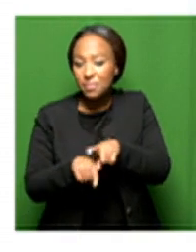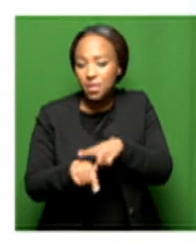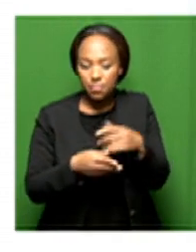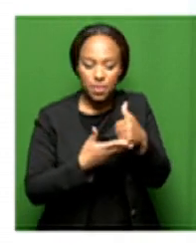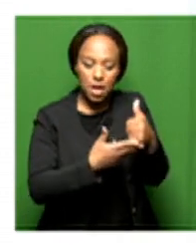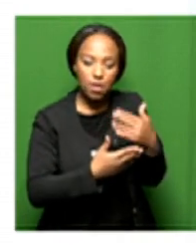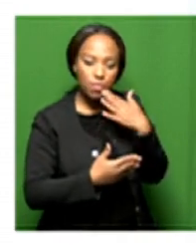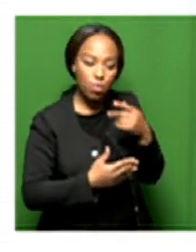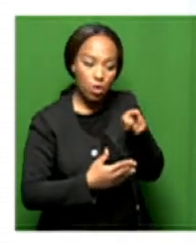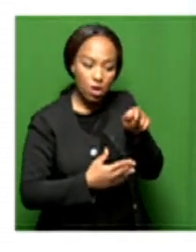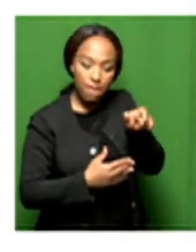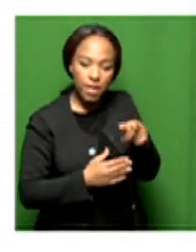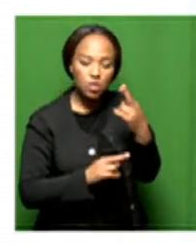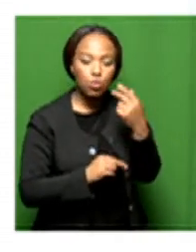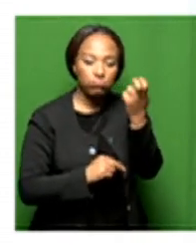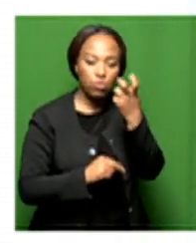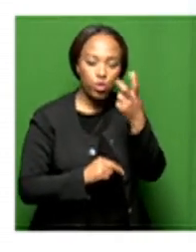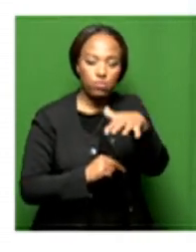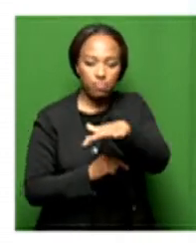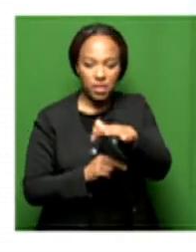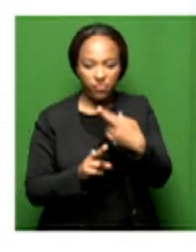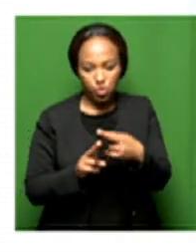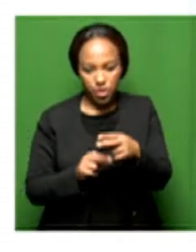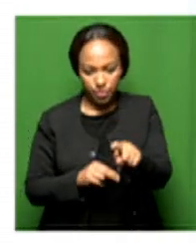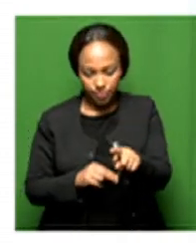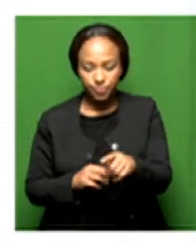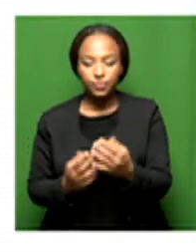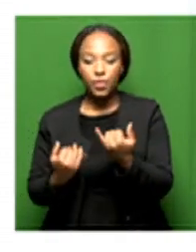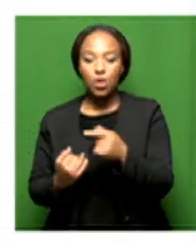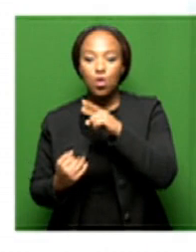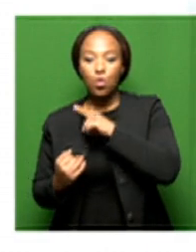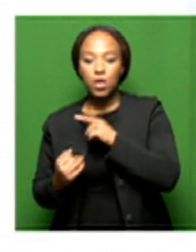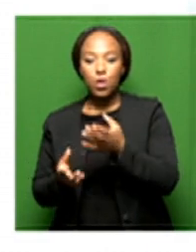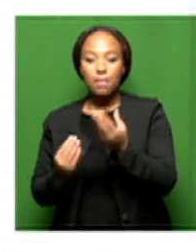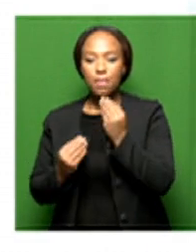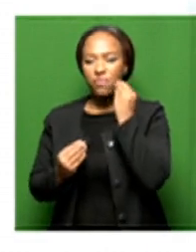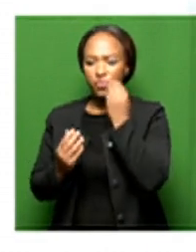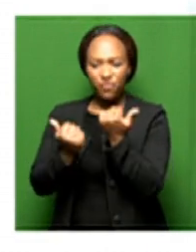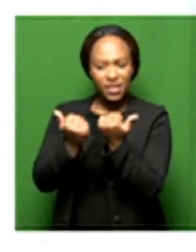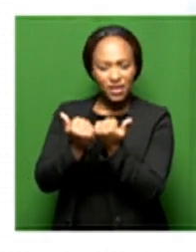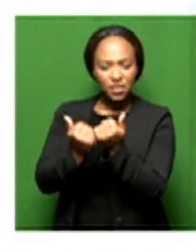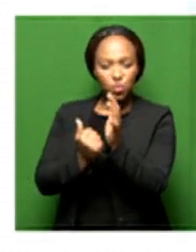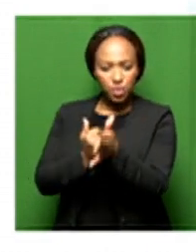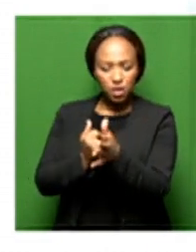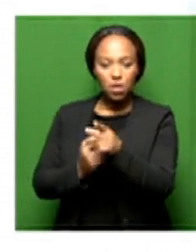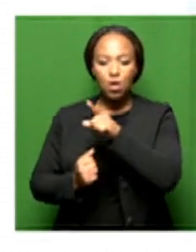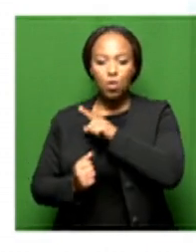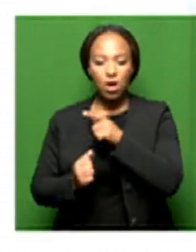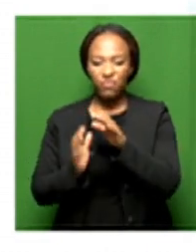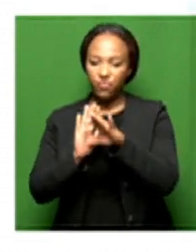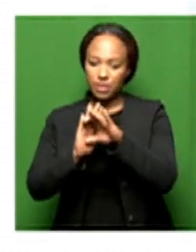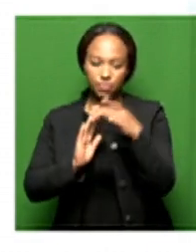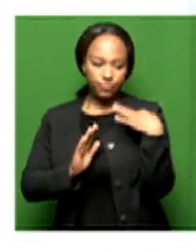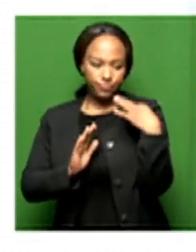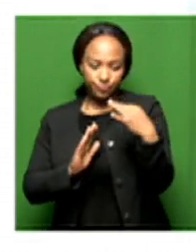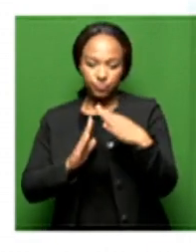So going forward, tenants will also receive information about agents. Okay. Right now, if you apply for a home,